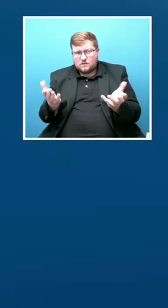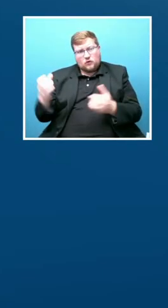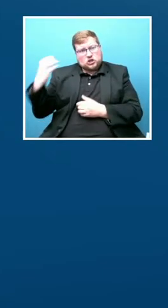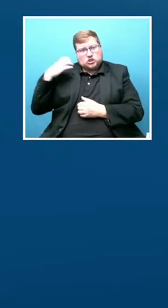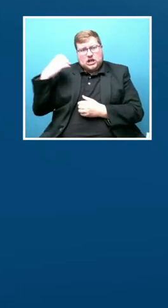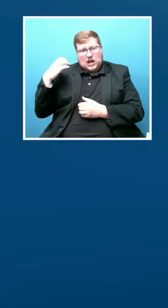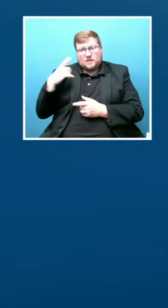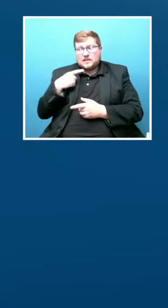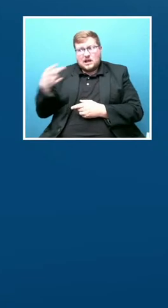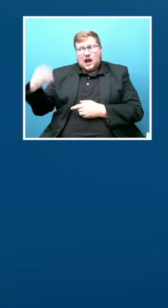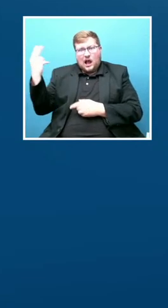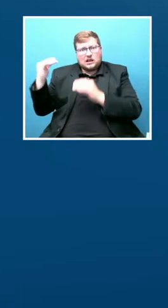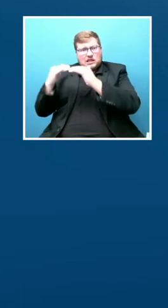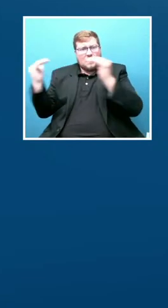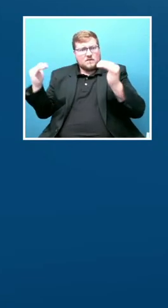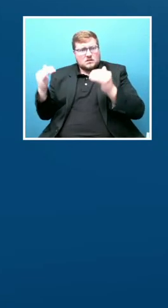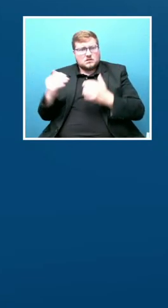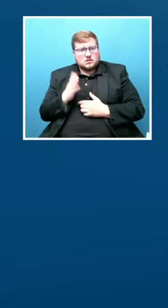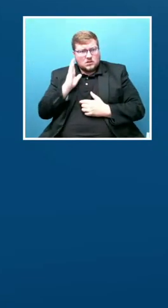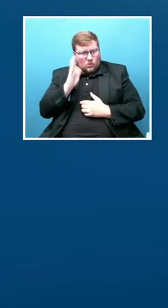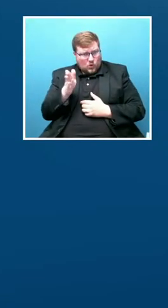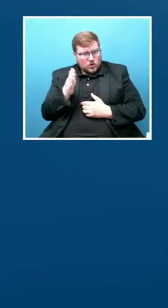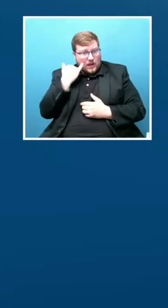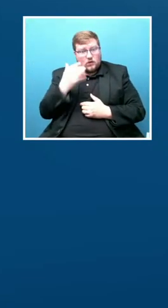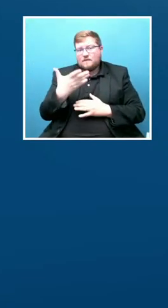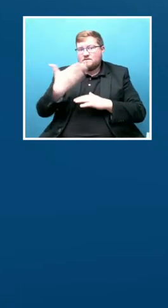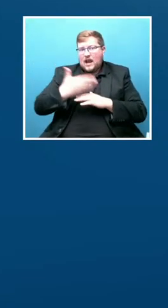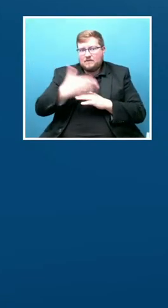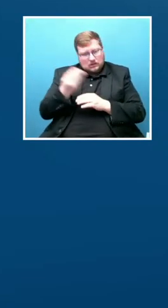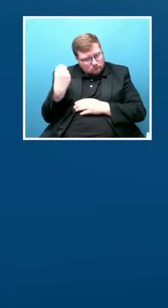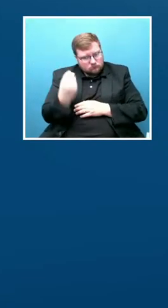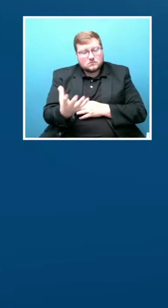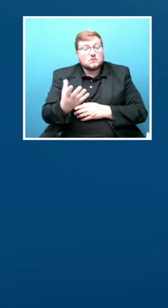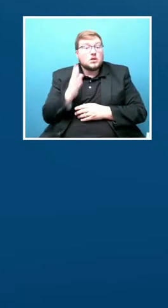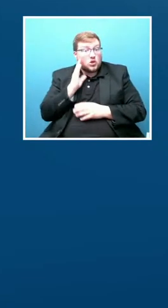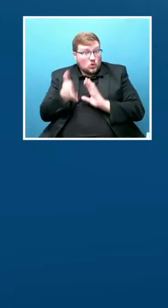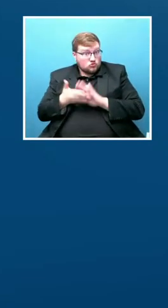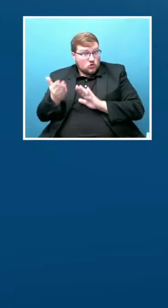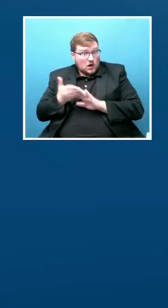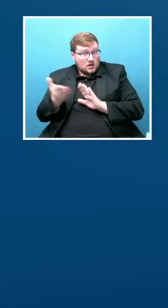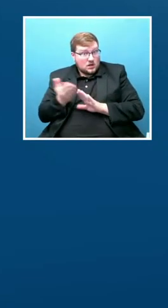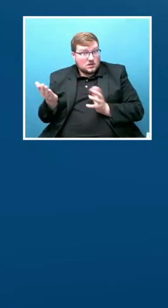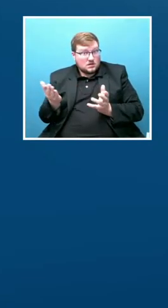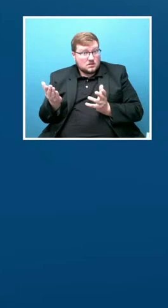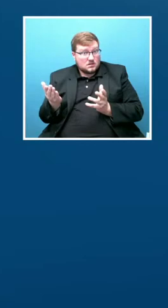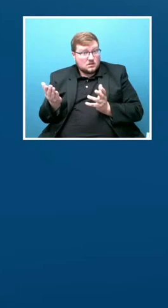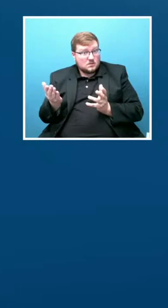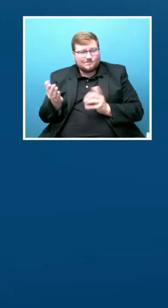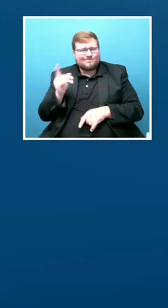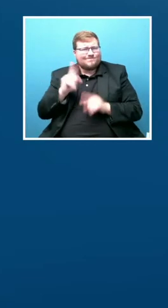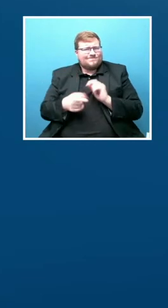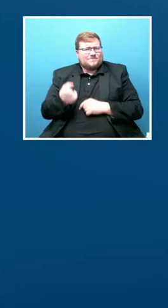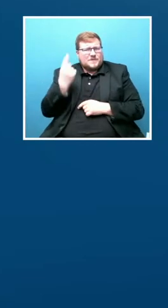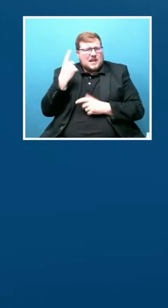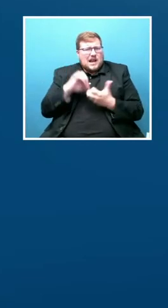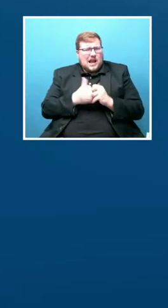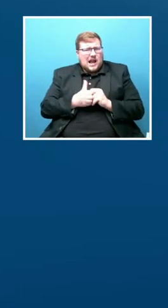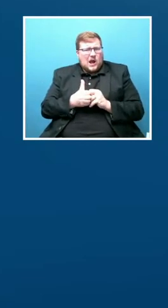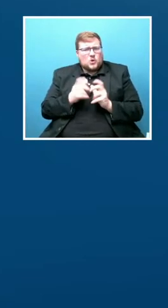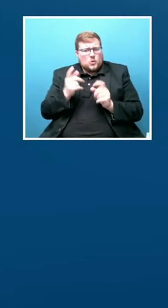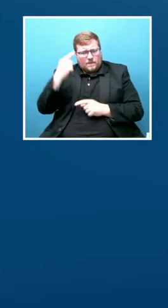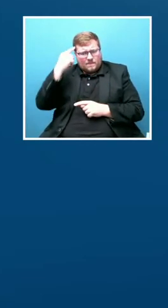ranking positions if you only had 5 days notice? I mean, it is incomprehensible to think